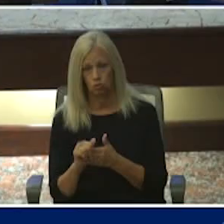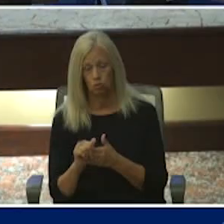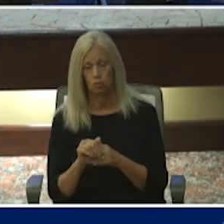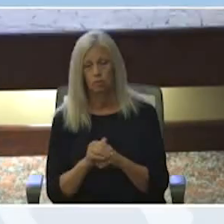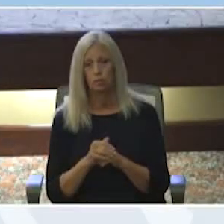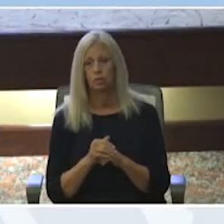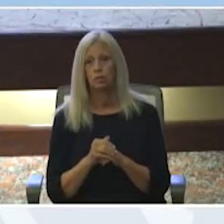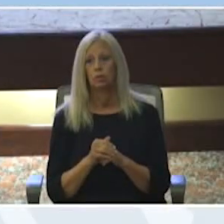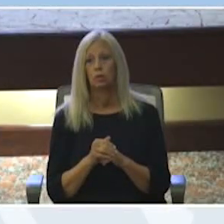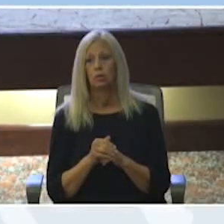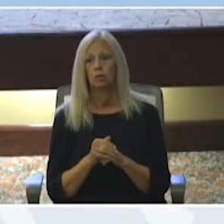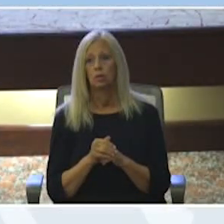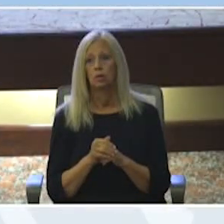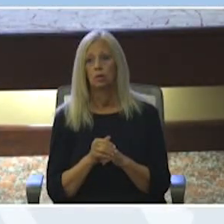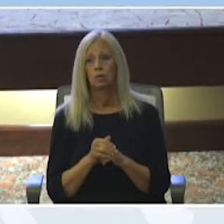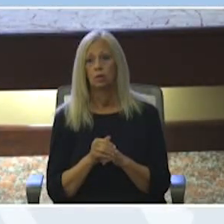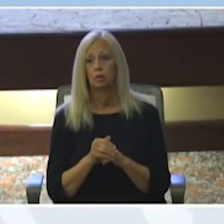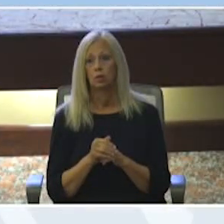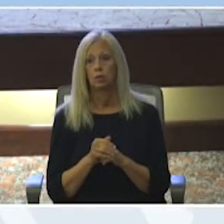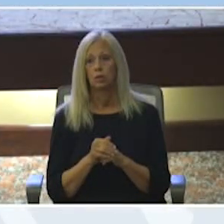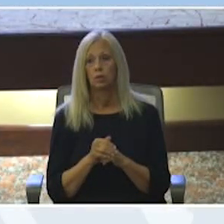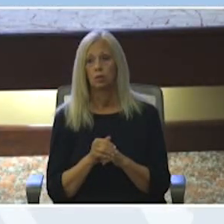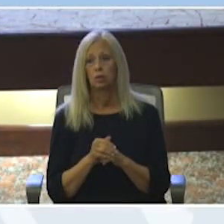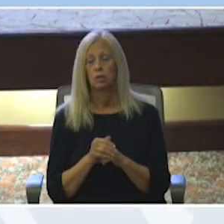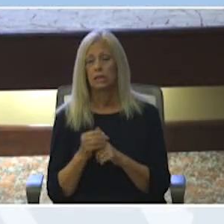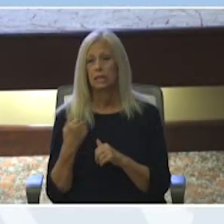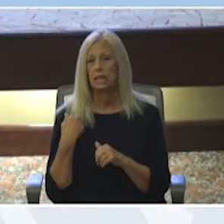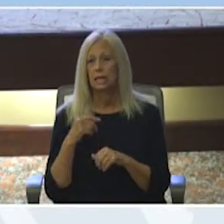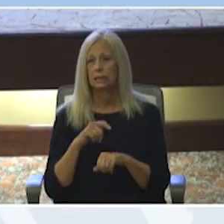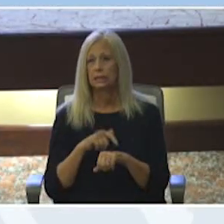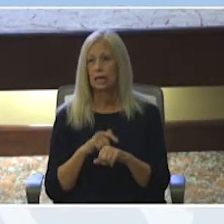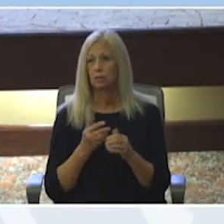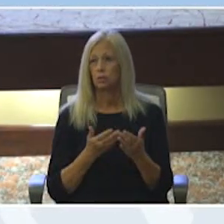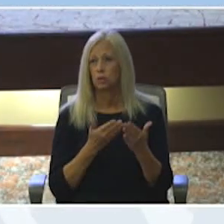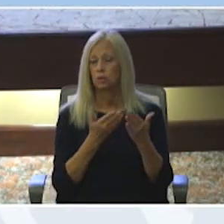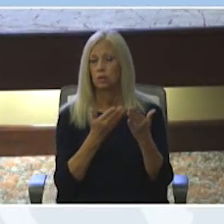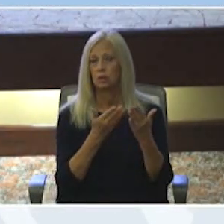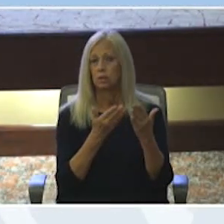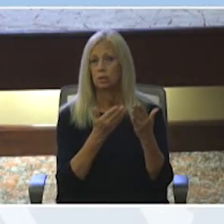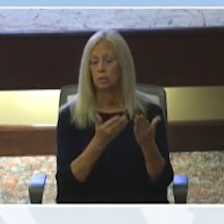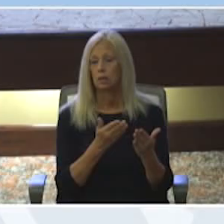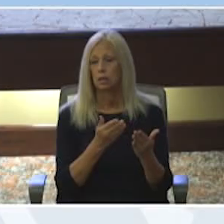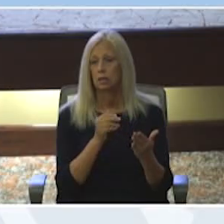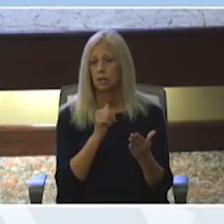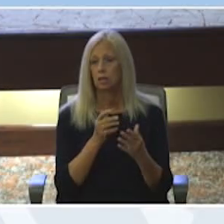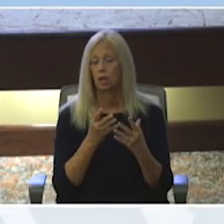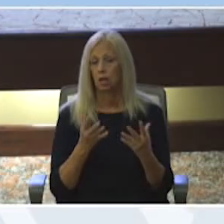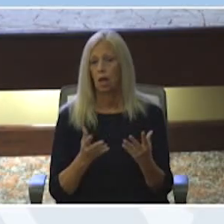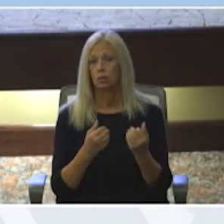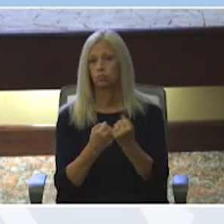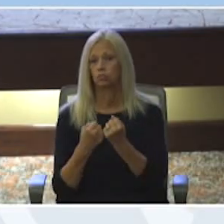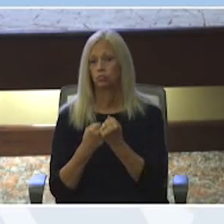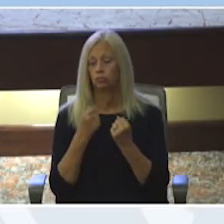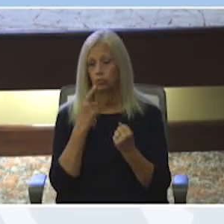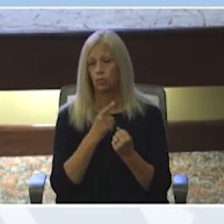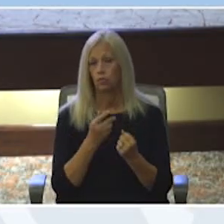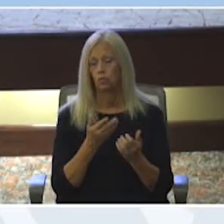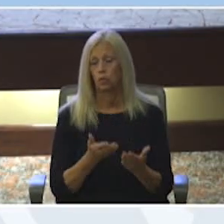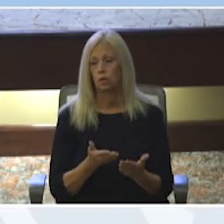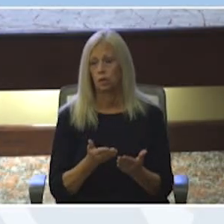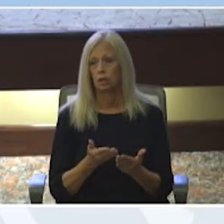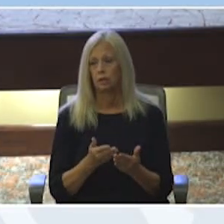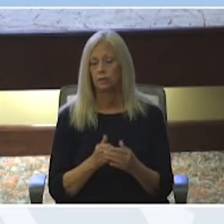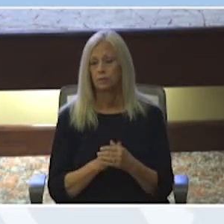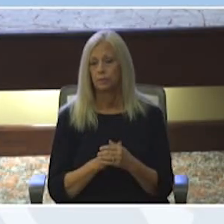I think we all kind of, last time this was presented, we were all good with, or there wasn't a lot of advocates for keeping it. Everybody except